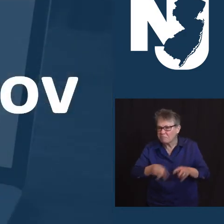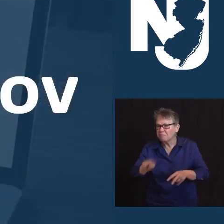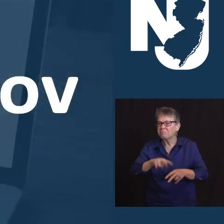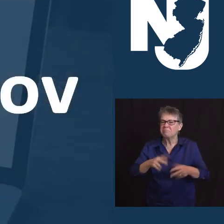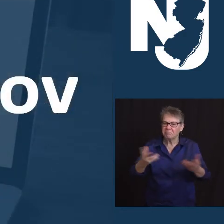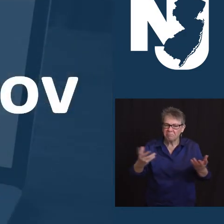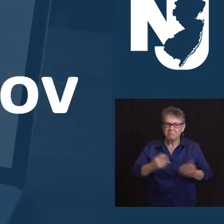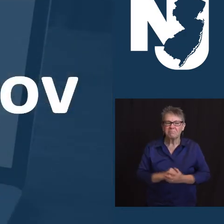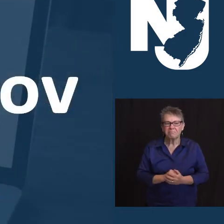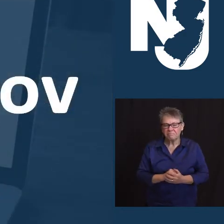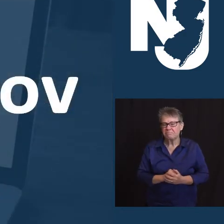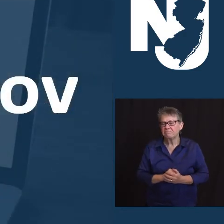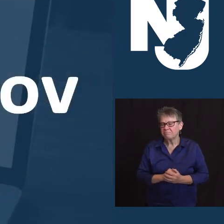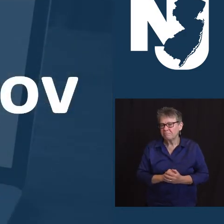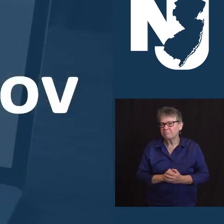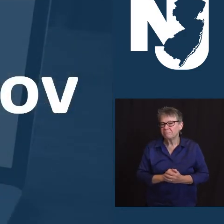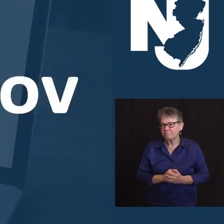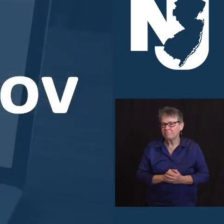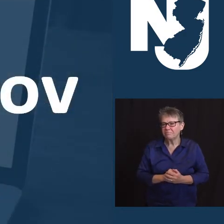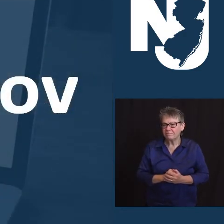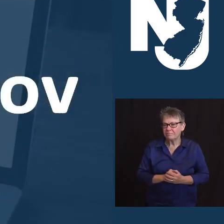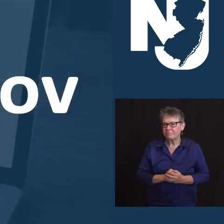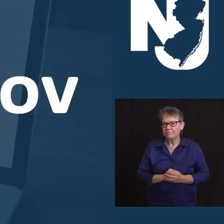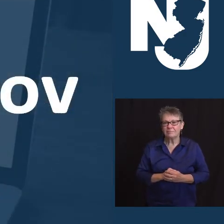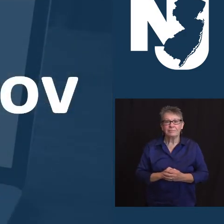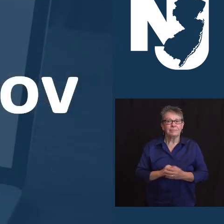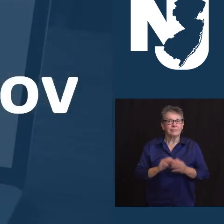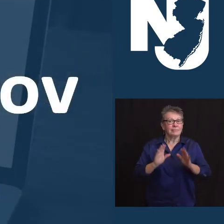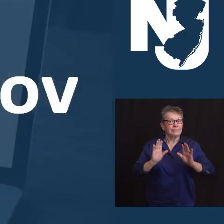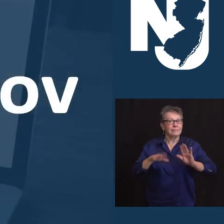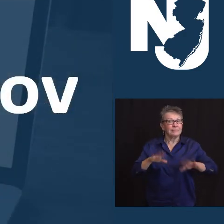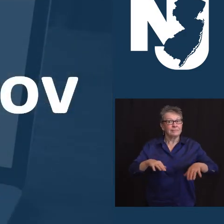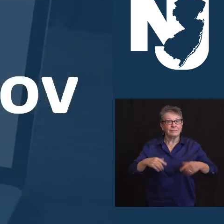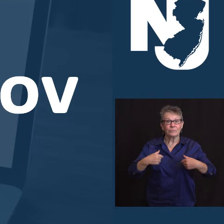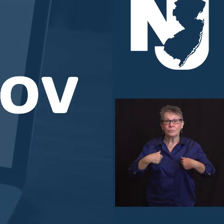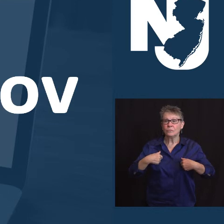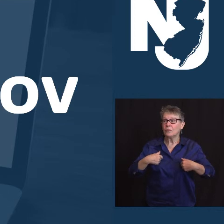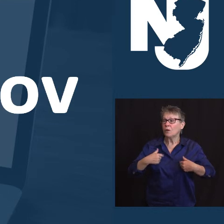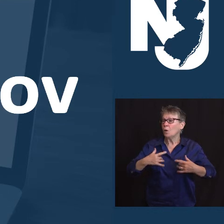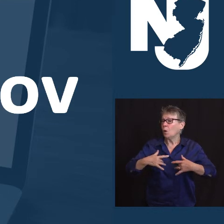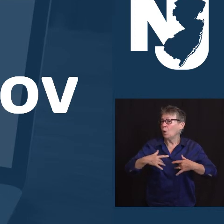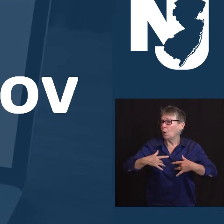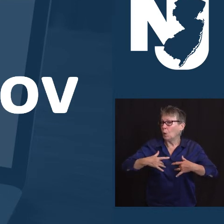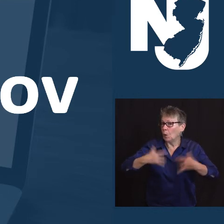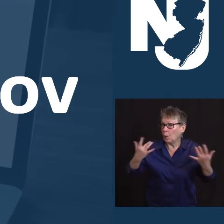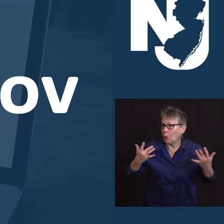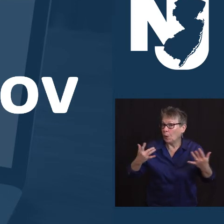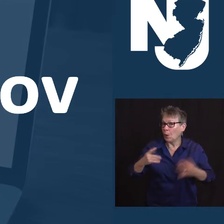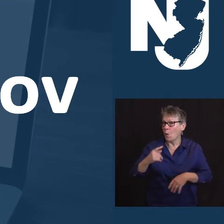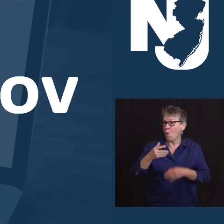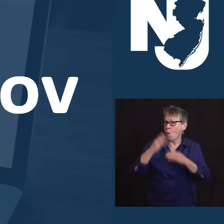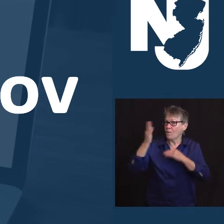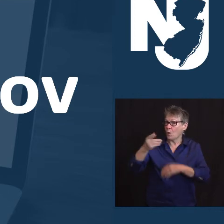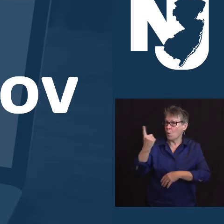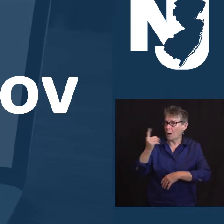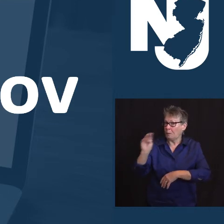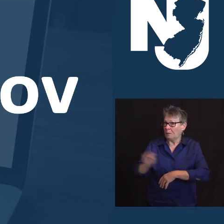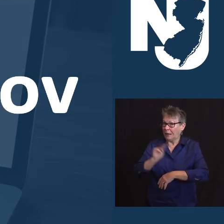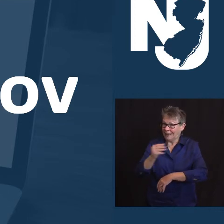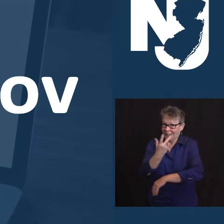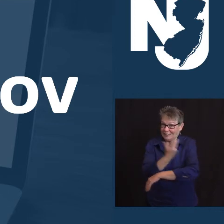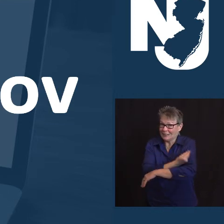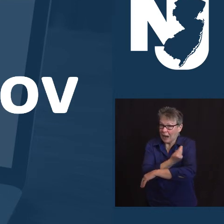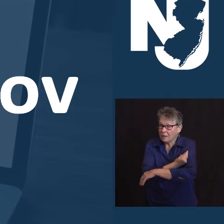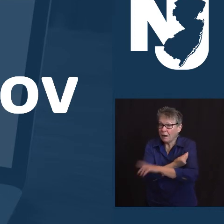excited by passing our 1 millionth vaccine dose administered today, but we know we have a long way to go. We have to